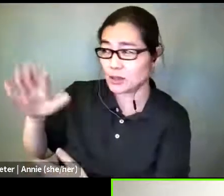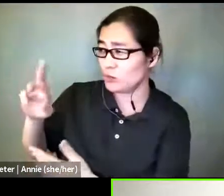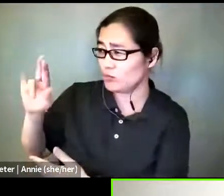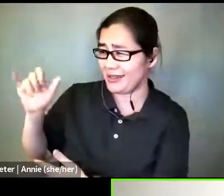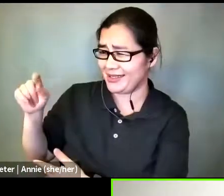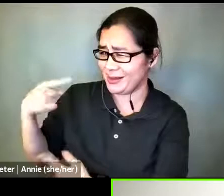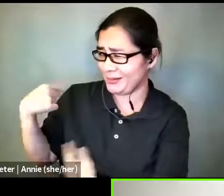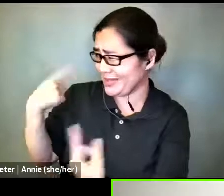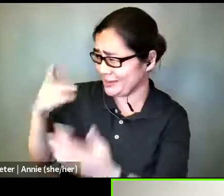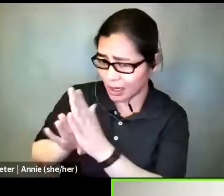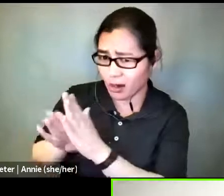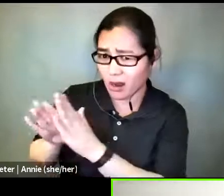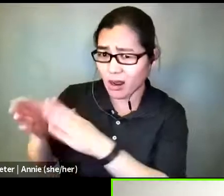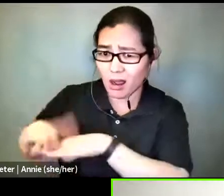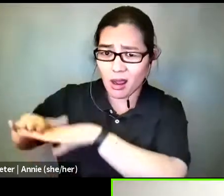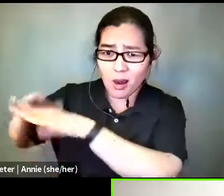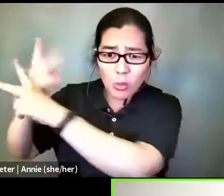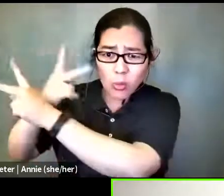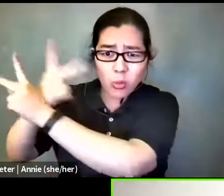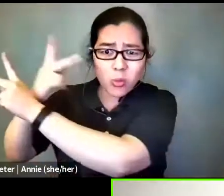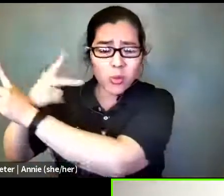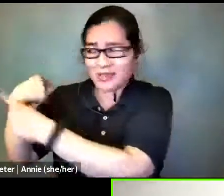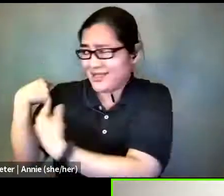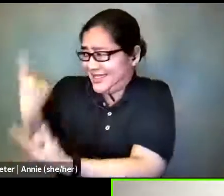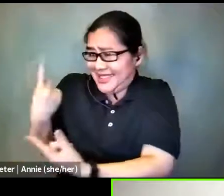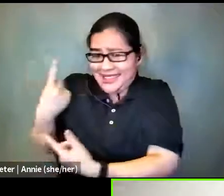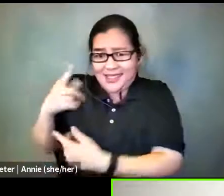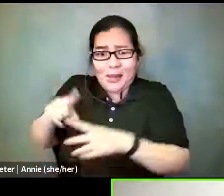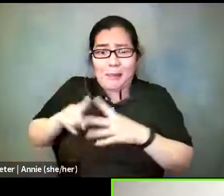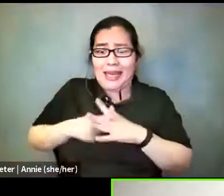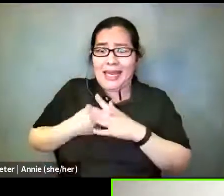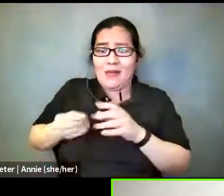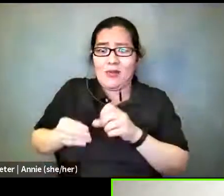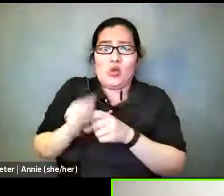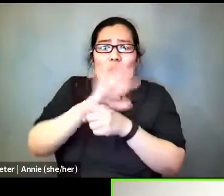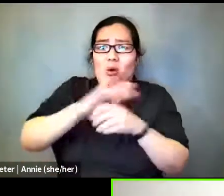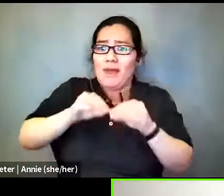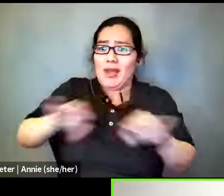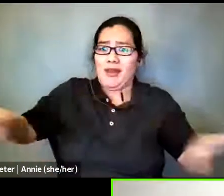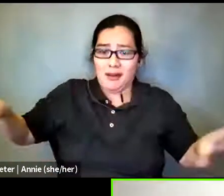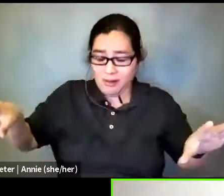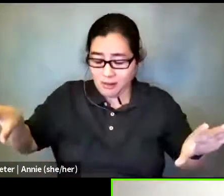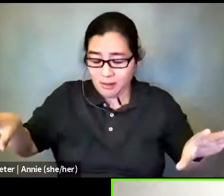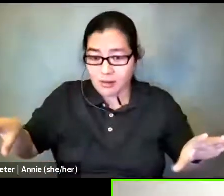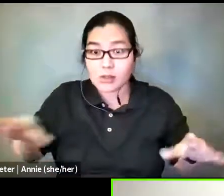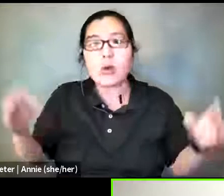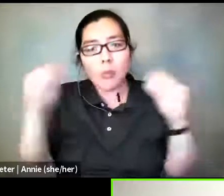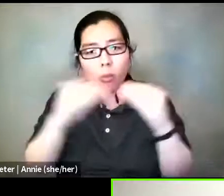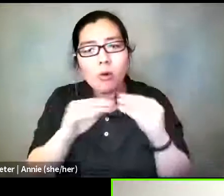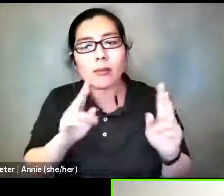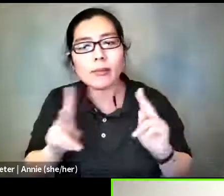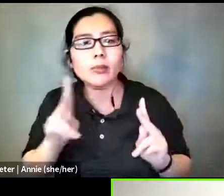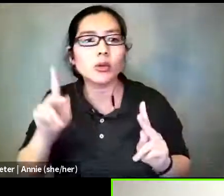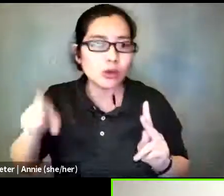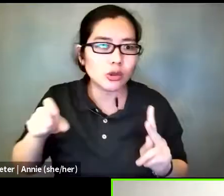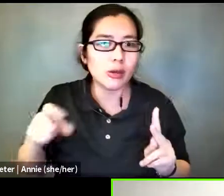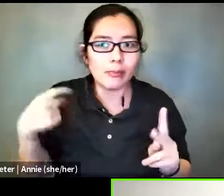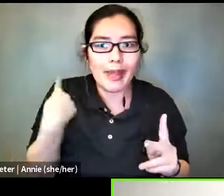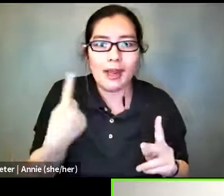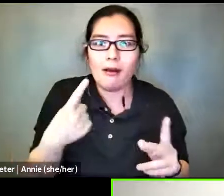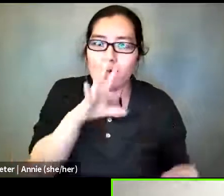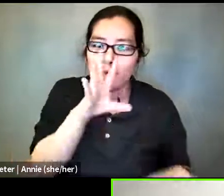right? More people should have been aware of that. And certainly people within the community were aware, or if you were